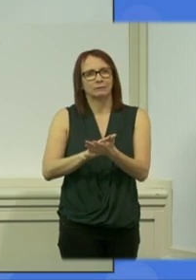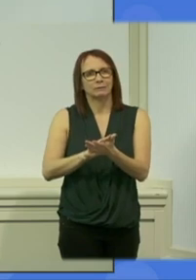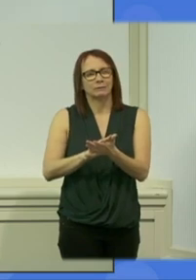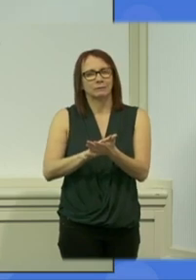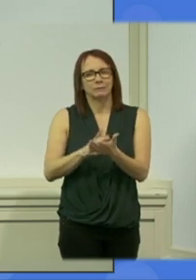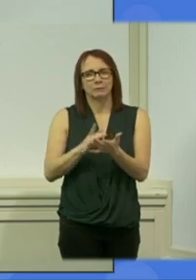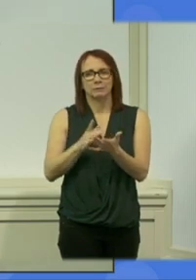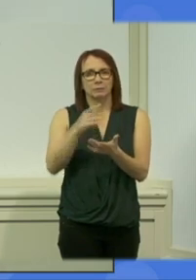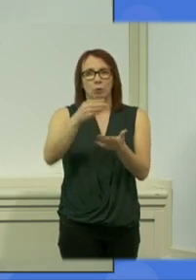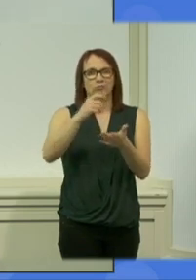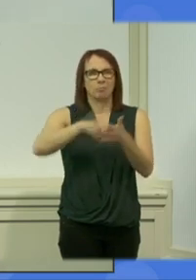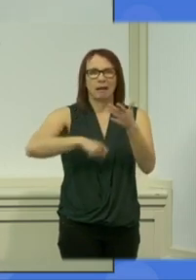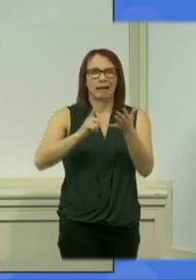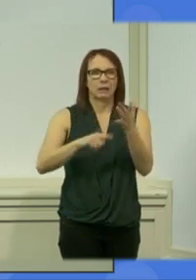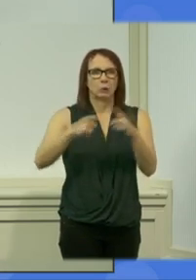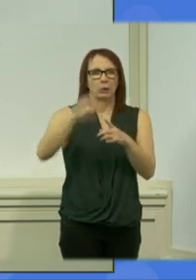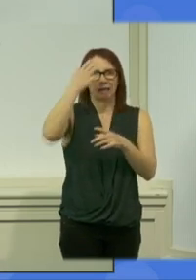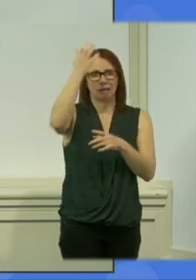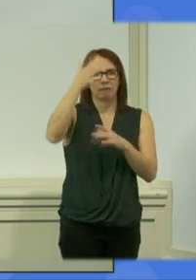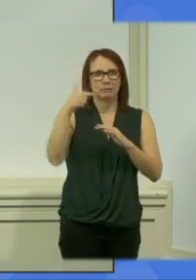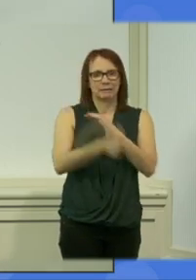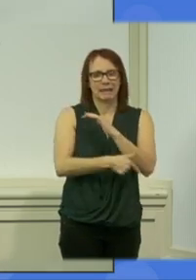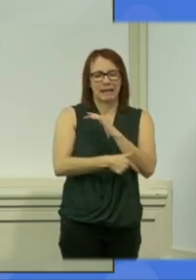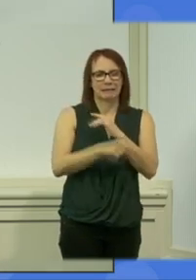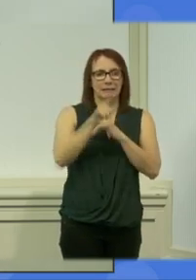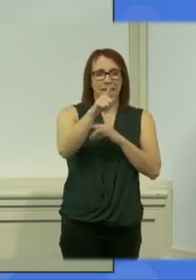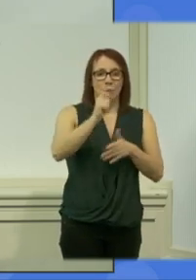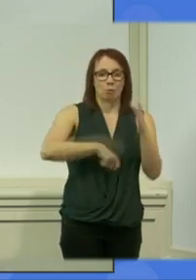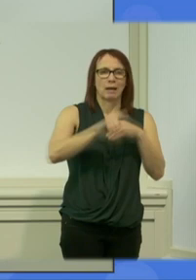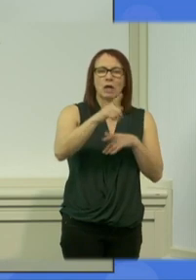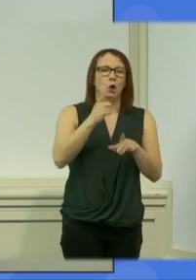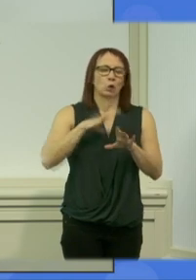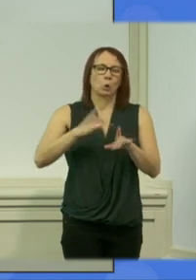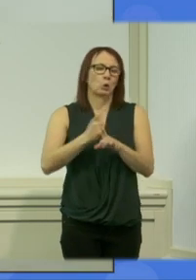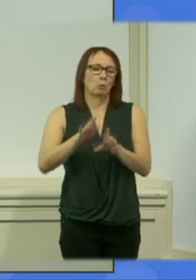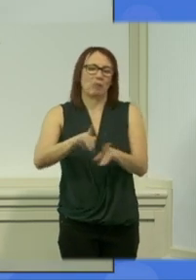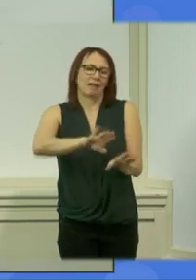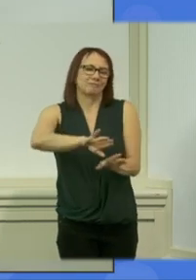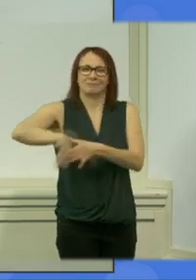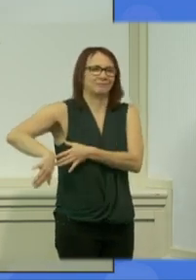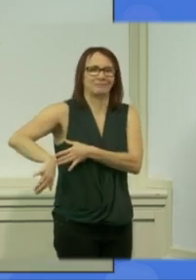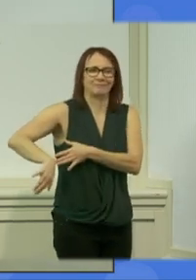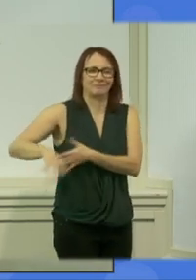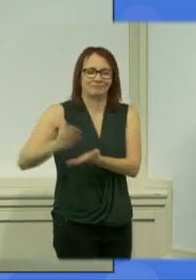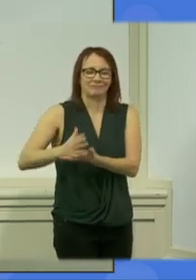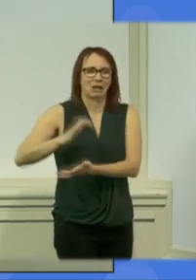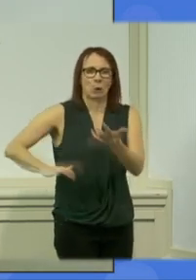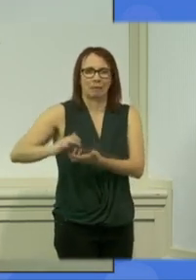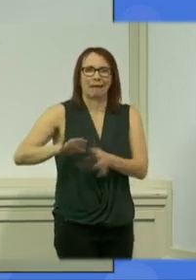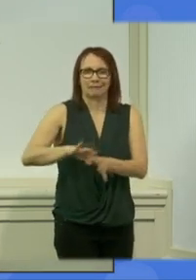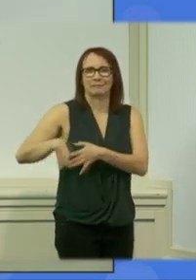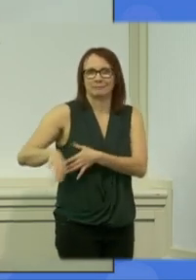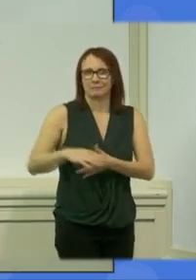UK government debt, and that creates a whole area that I don't want to go into at the minute, because it just adds the